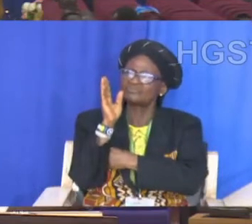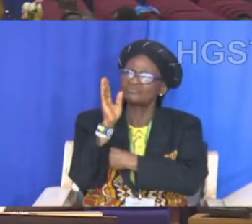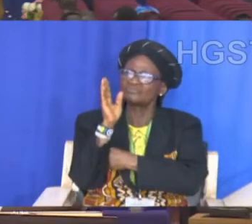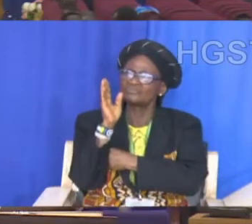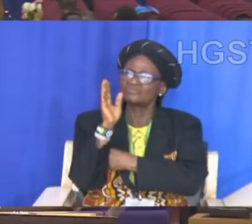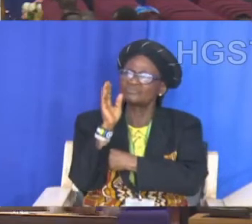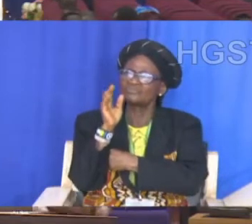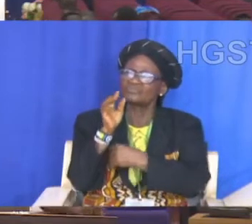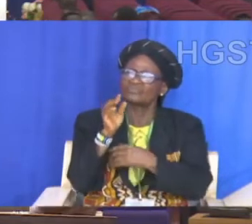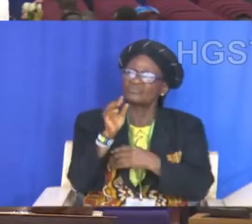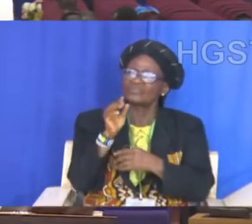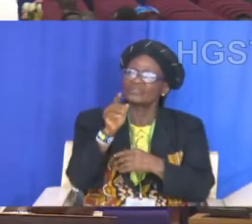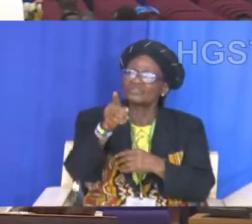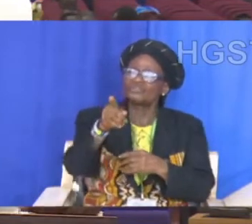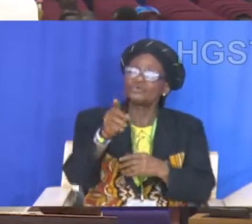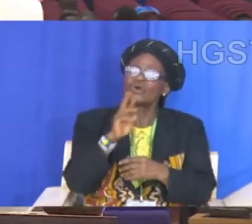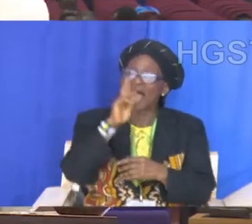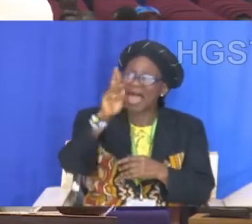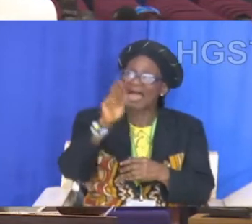You're a member of his family.